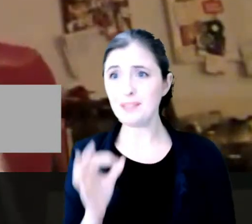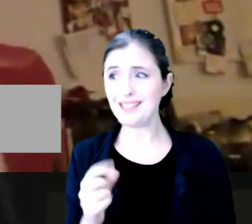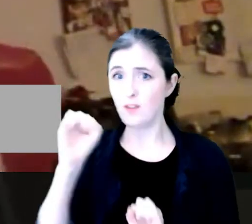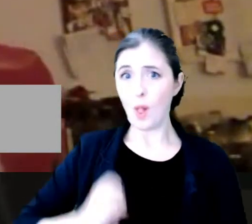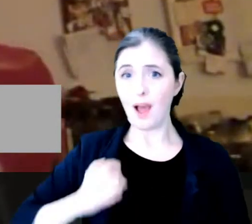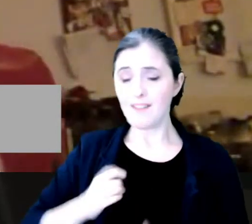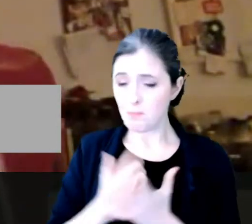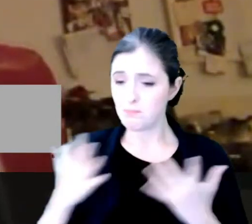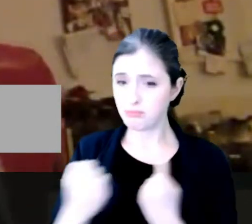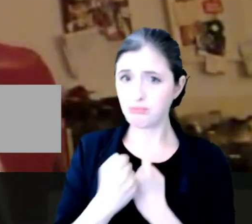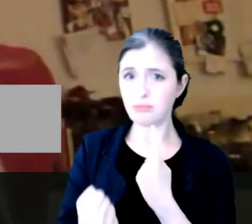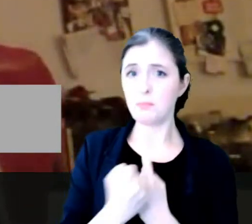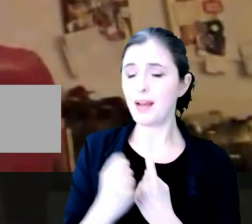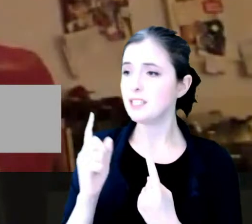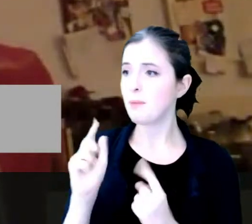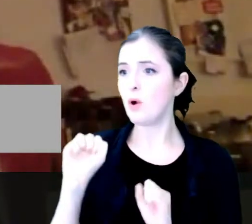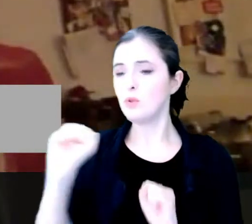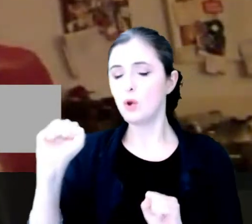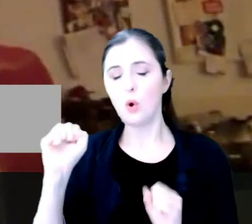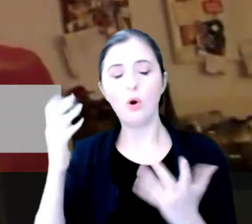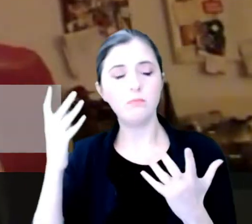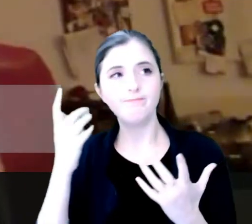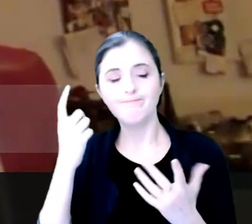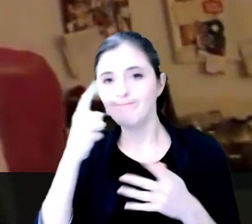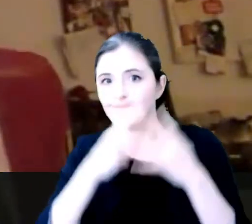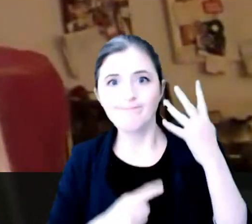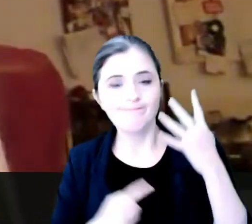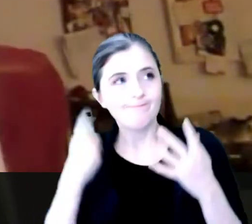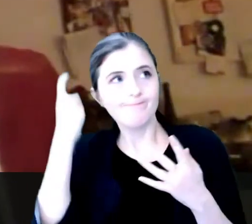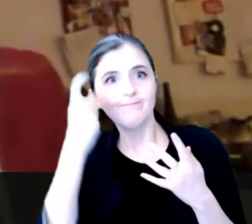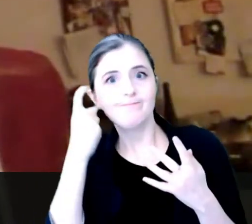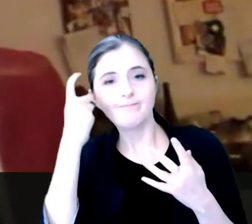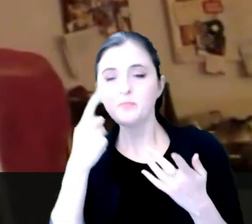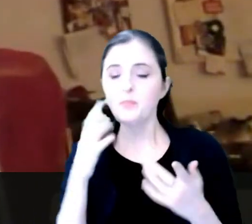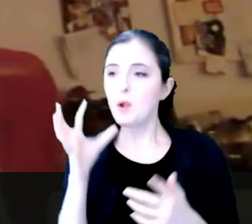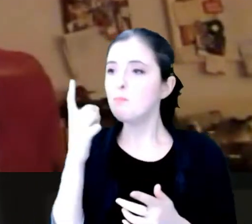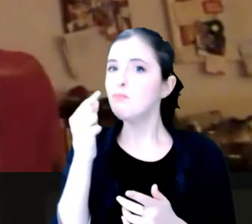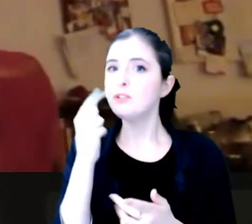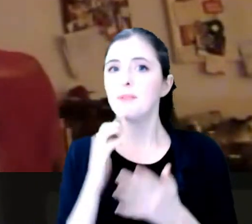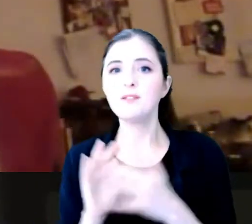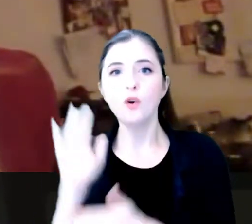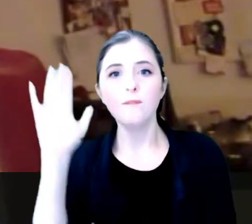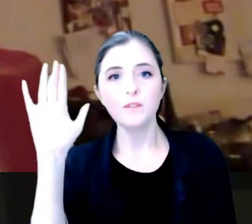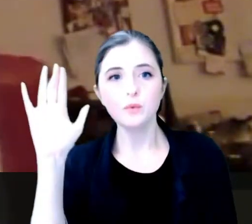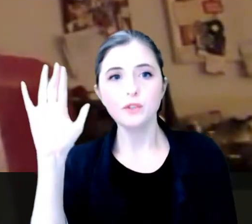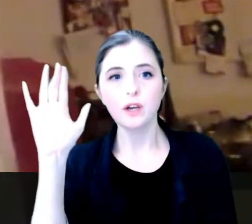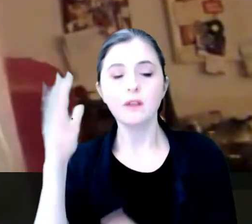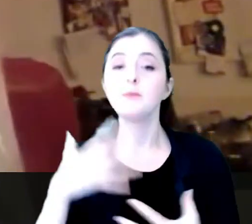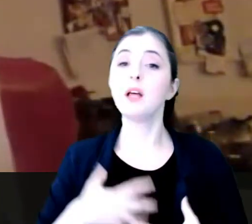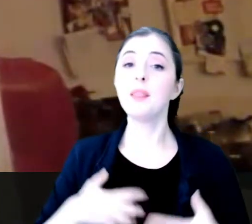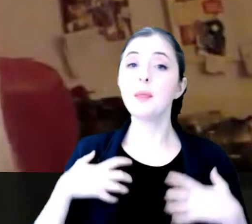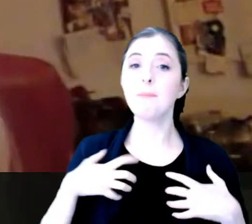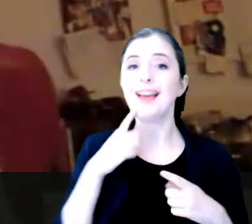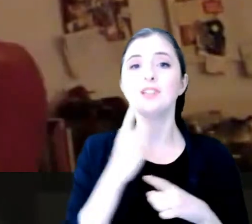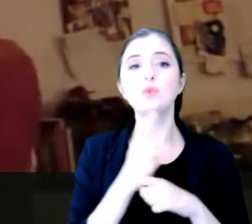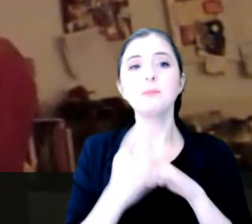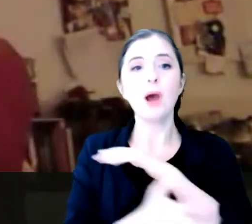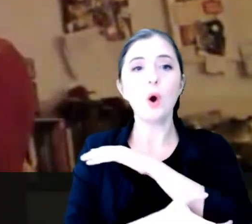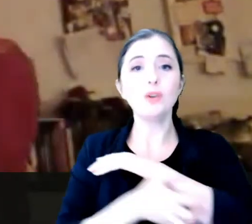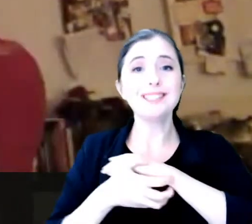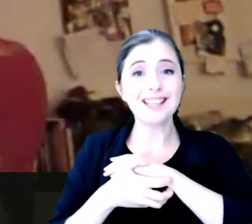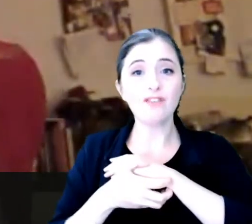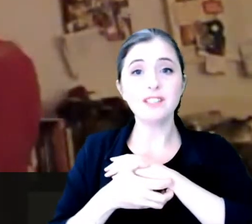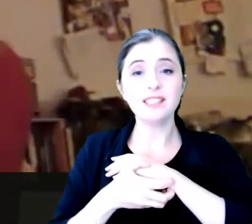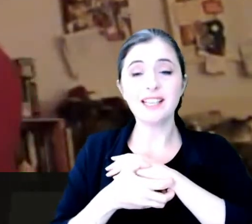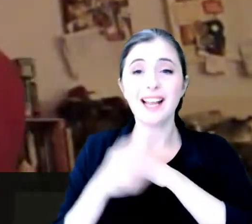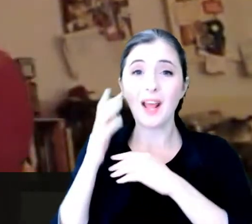what you must be thinking about the prospects for your future. Now, what the Mayor said earlier on about austerity happening in the future,